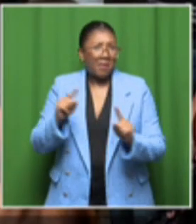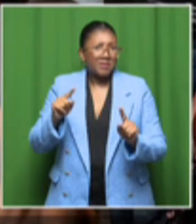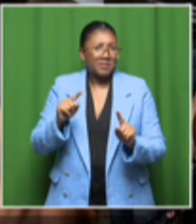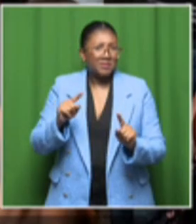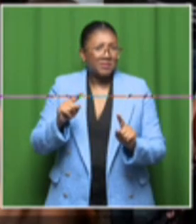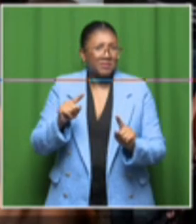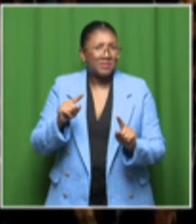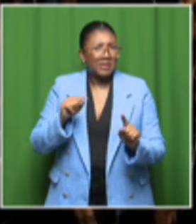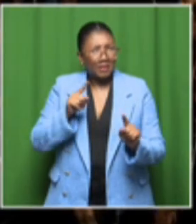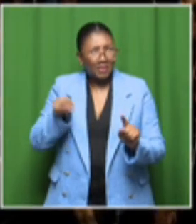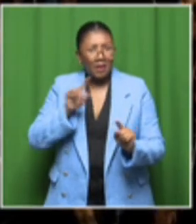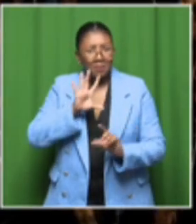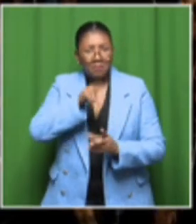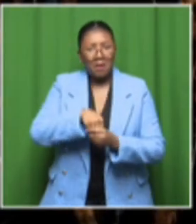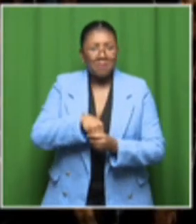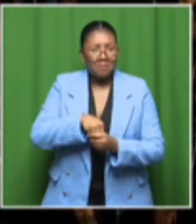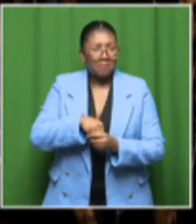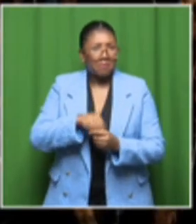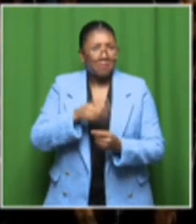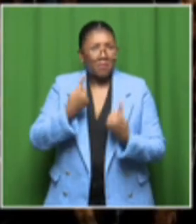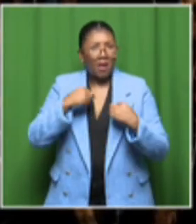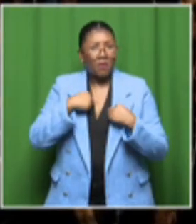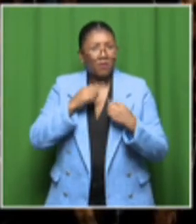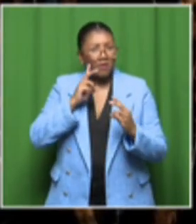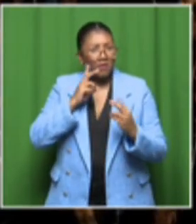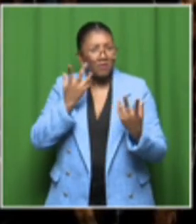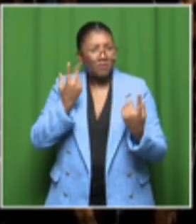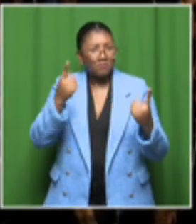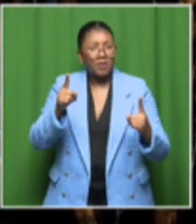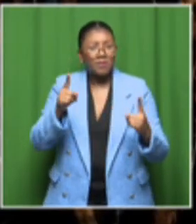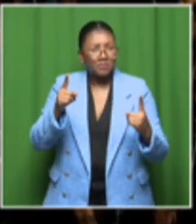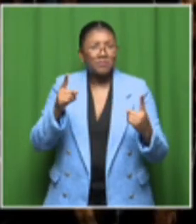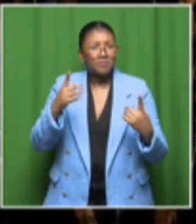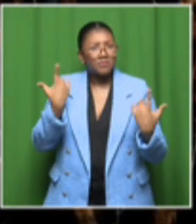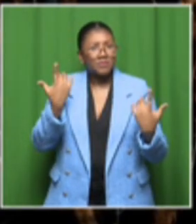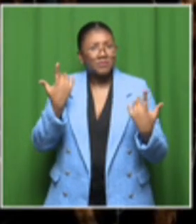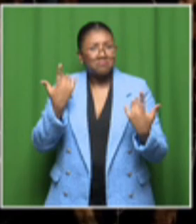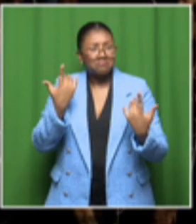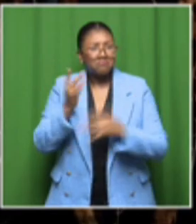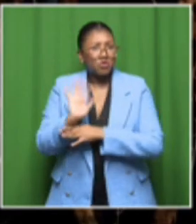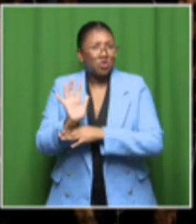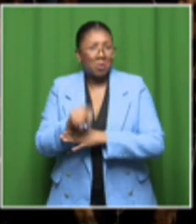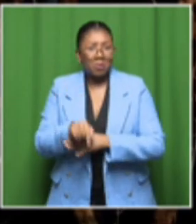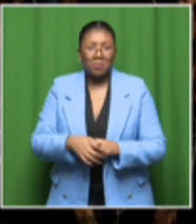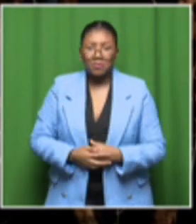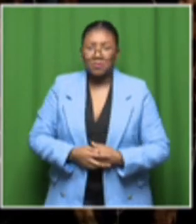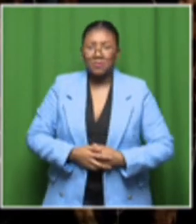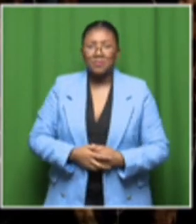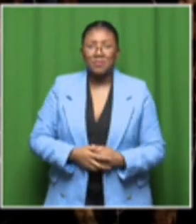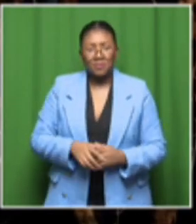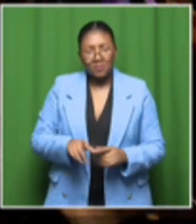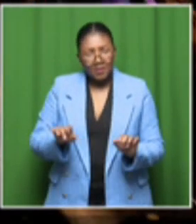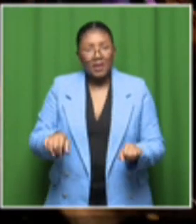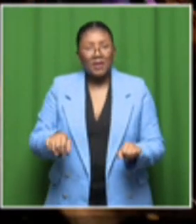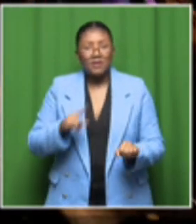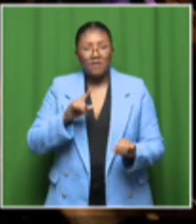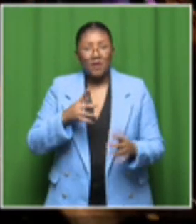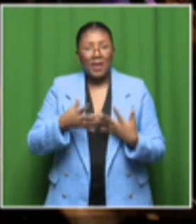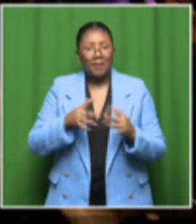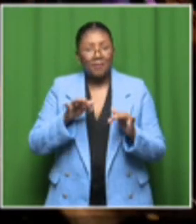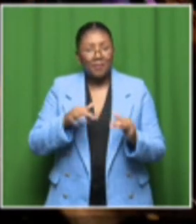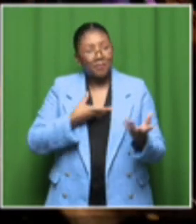the majority that come to the Kids Love Jazz shows. And because you want everyone involved. Talk to us about